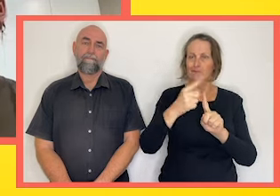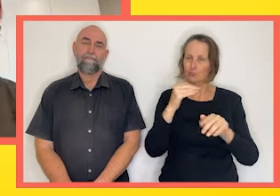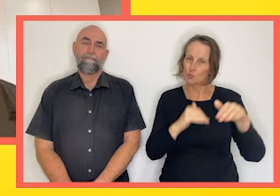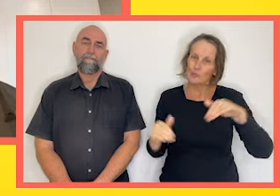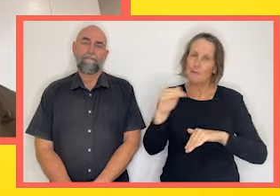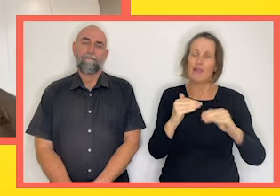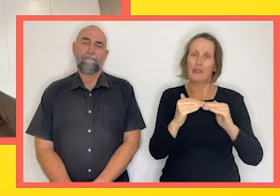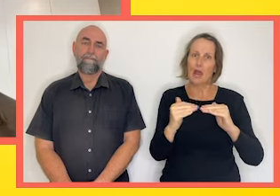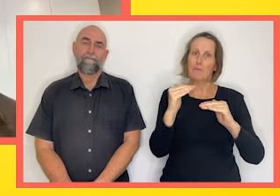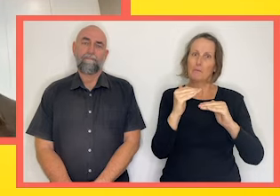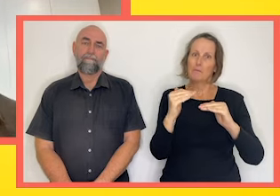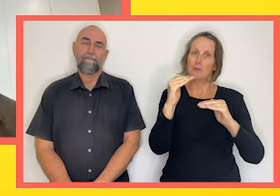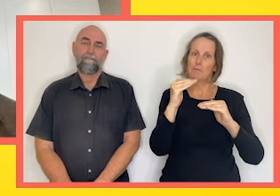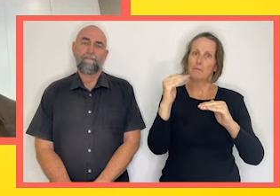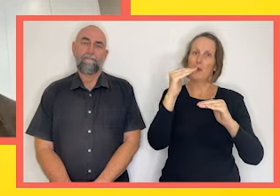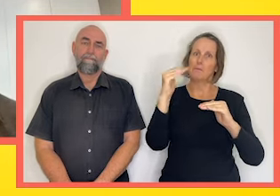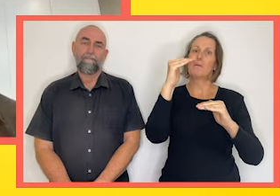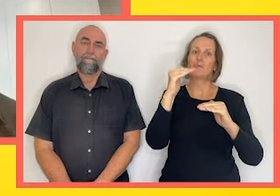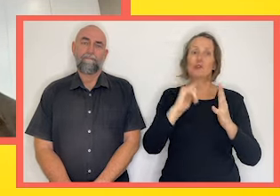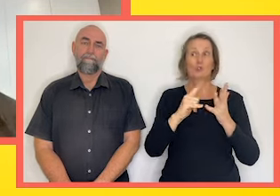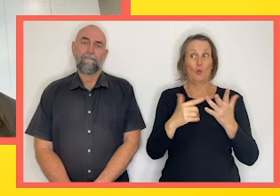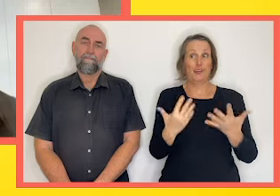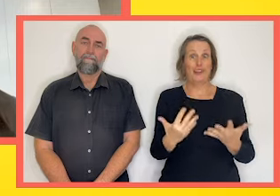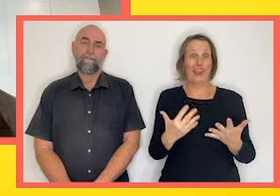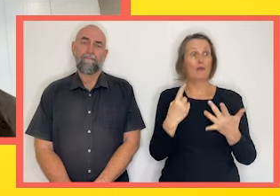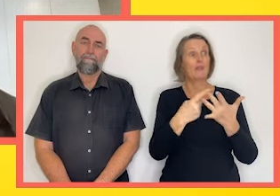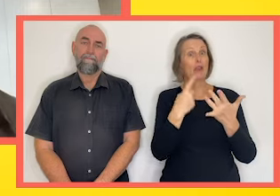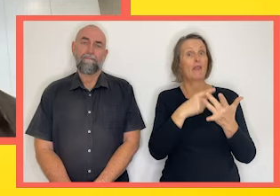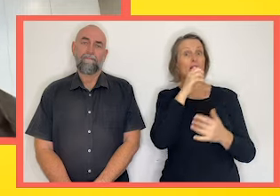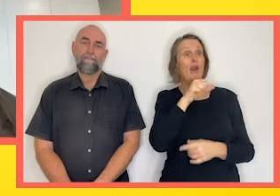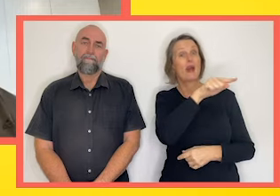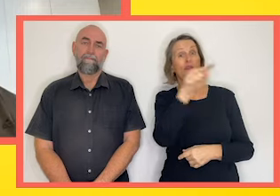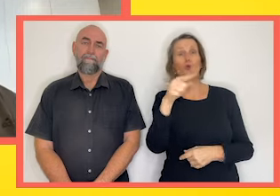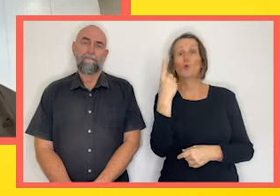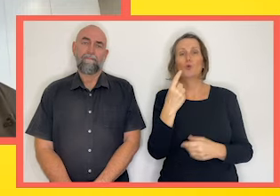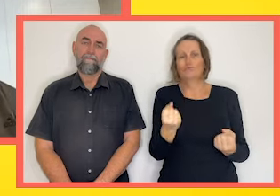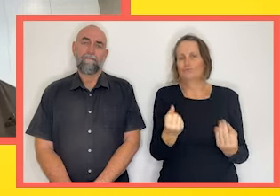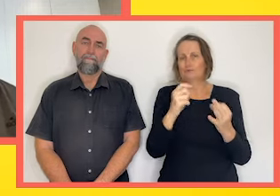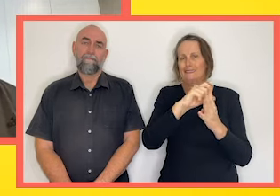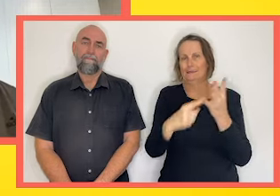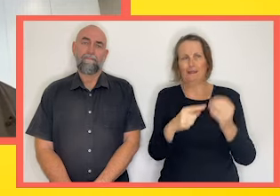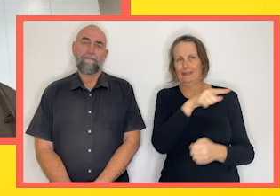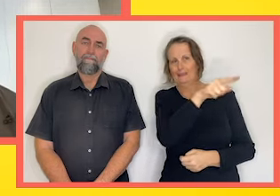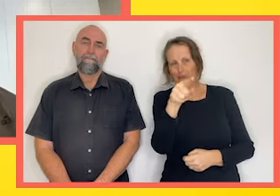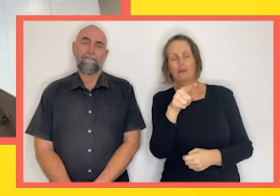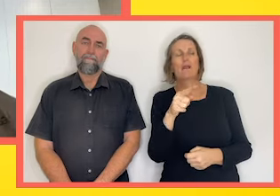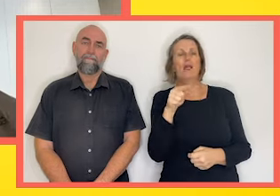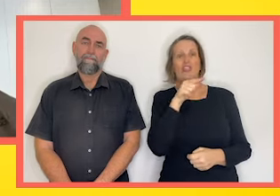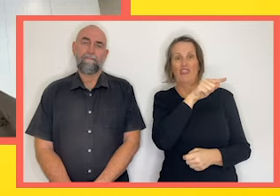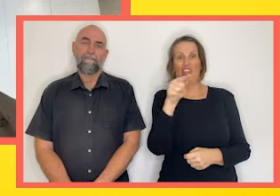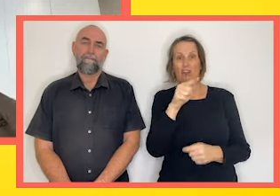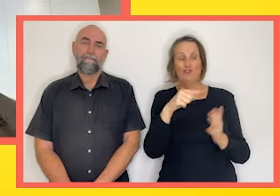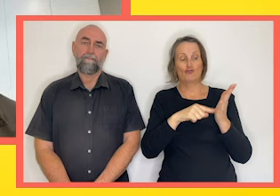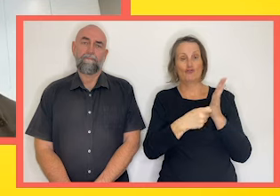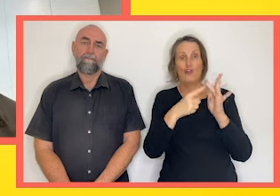amount, and it also determines what sort of block we're in. So at the moment, the other guys, so all the other able-bodied athletes in the squad, they've got